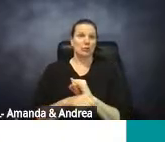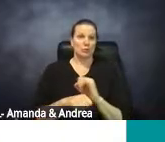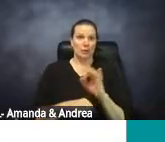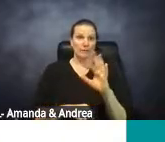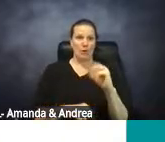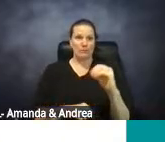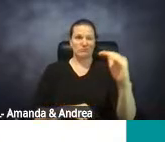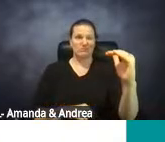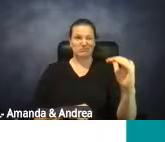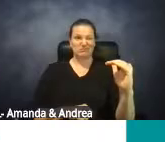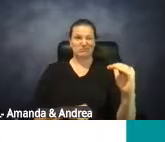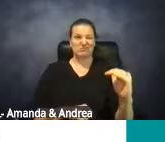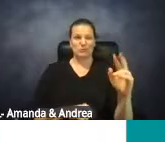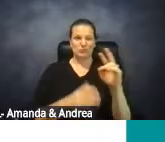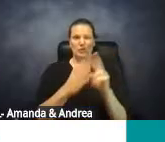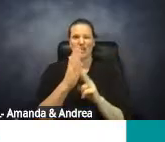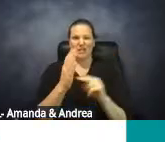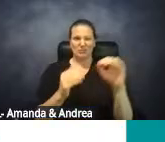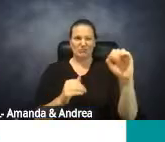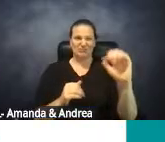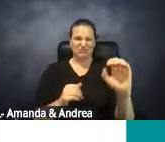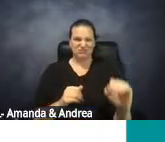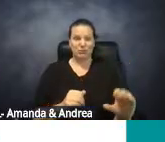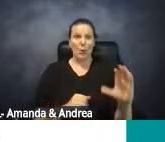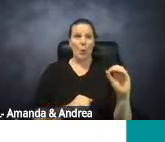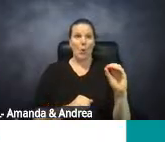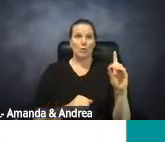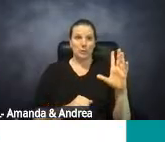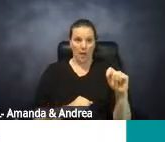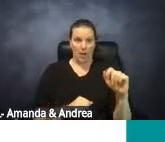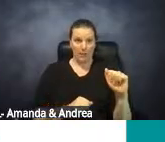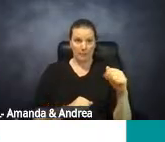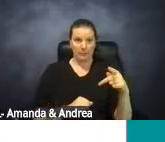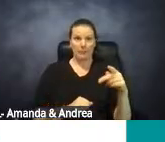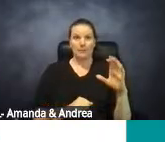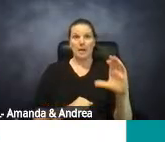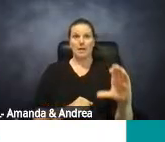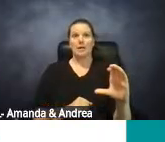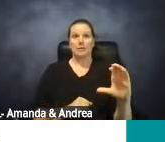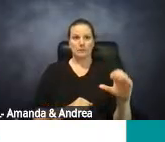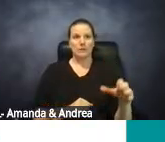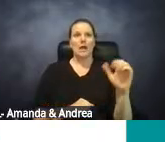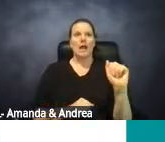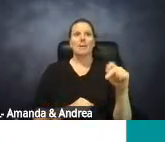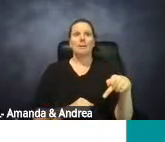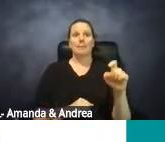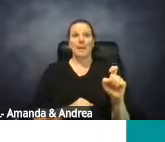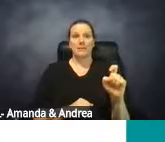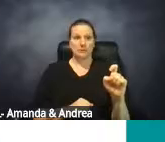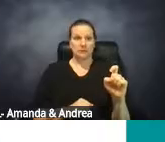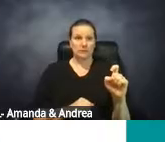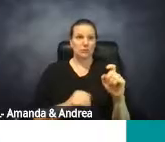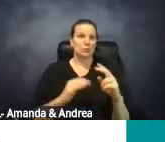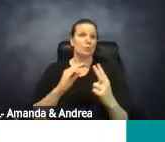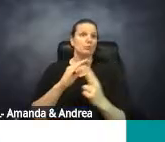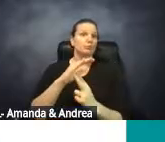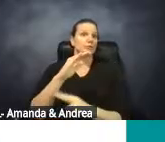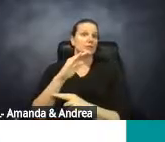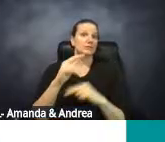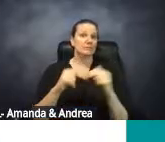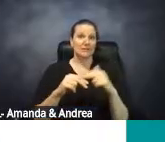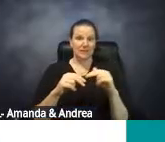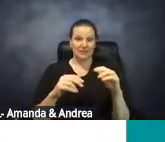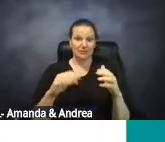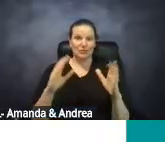AHEC Partnering Forum, the Apex Building Bridge Conference, which was bringing together small